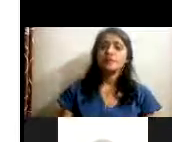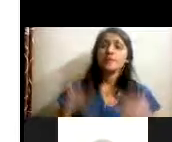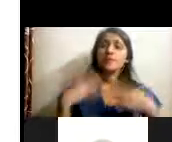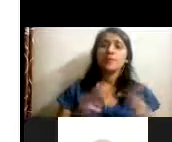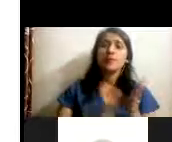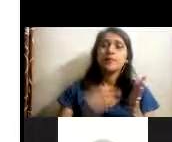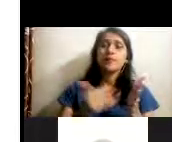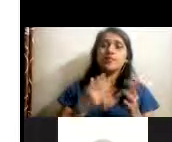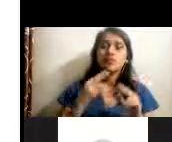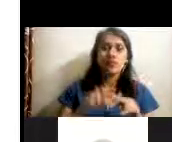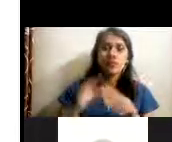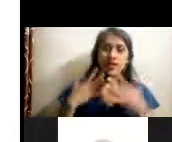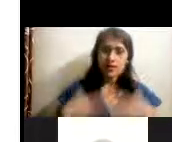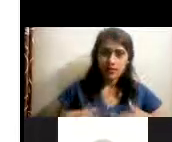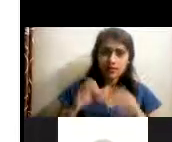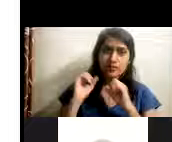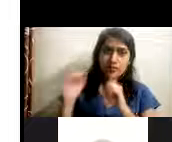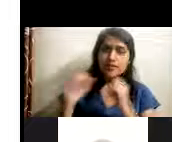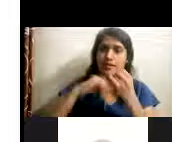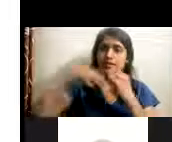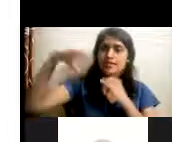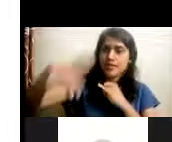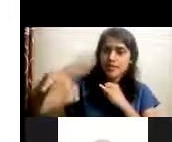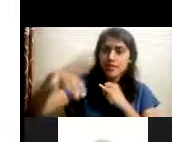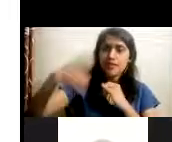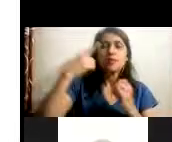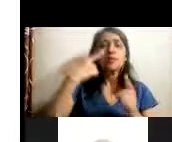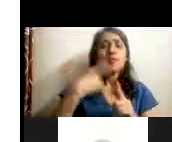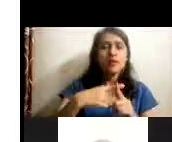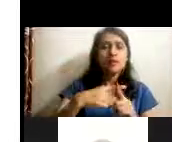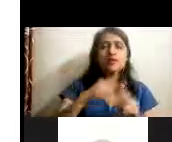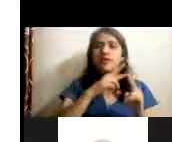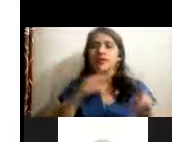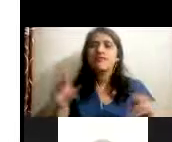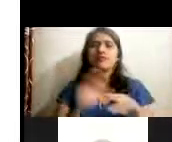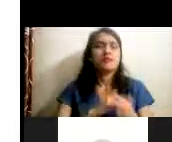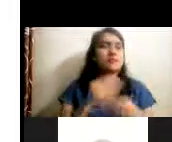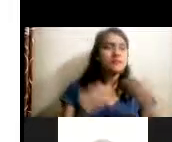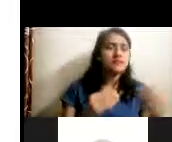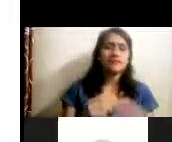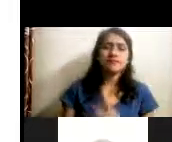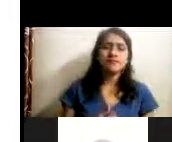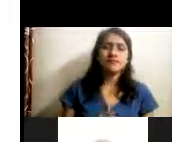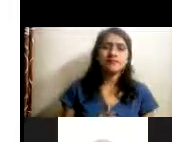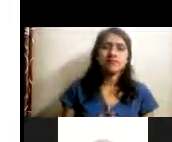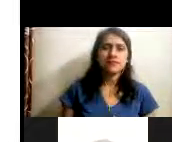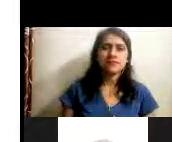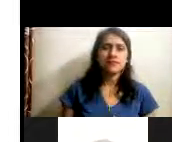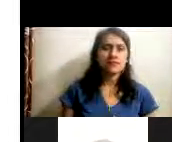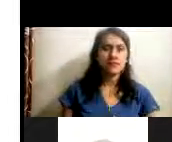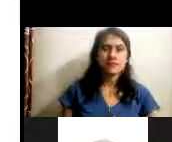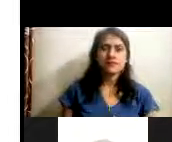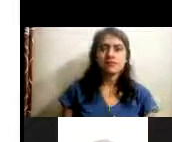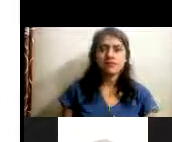is divided between the state and the central services. So the state government is again giving services in the rural